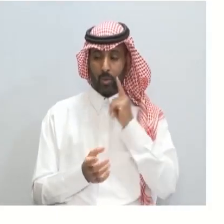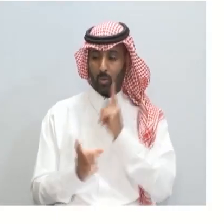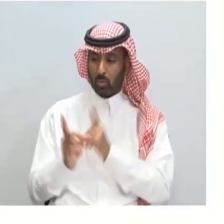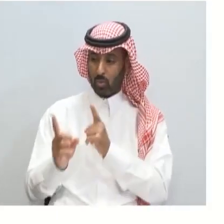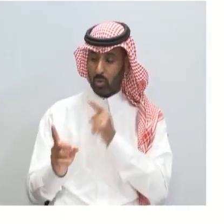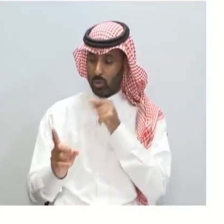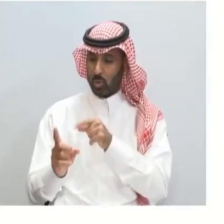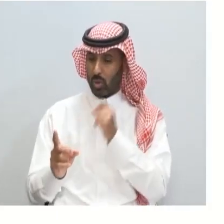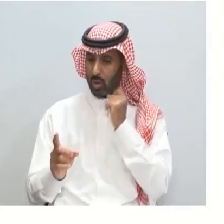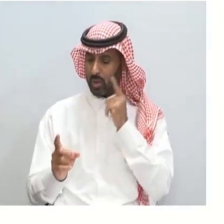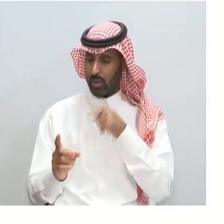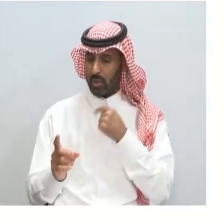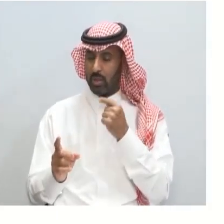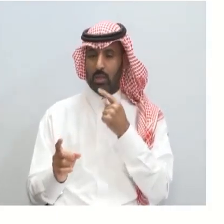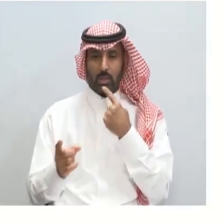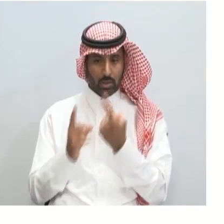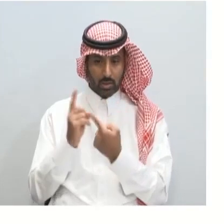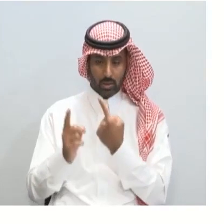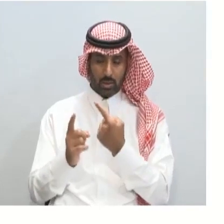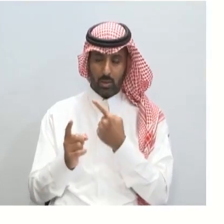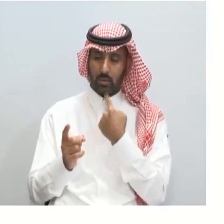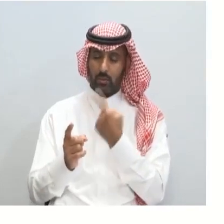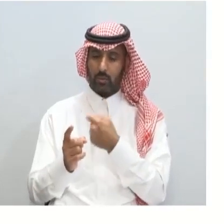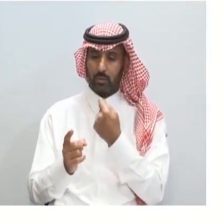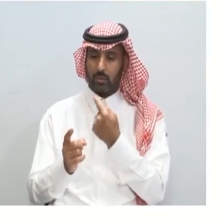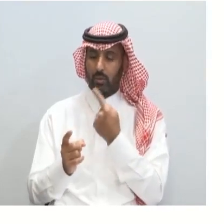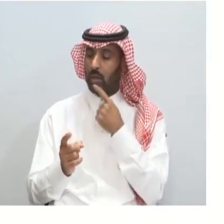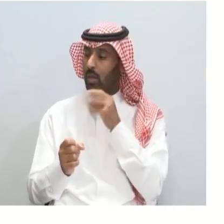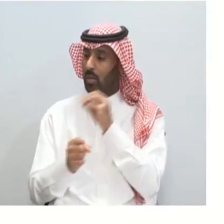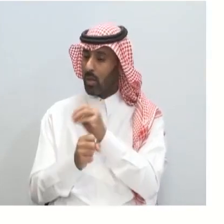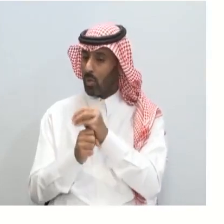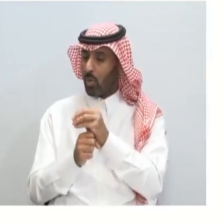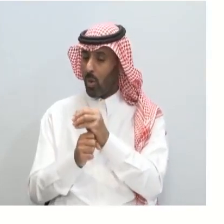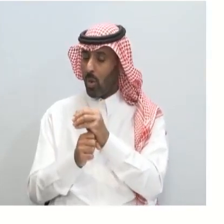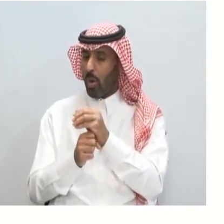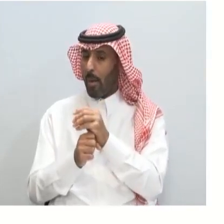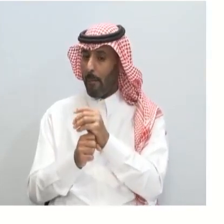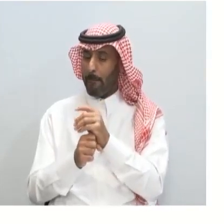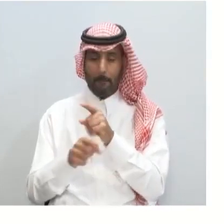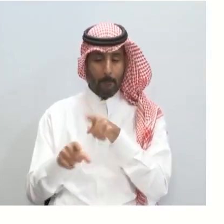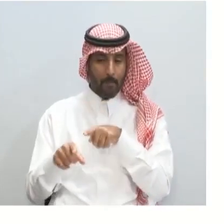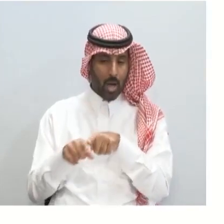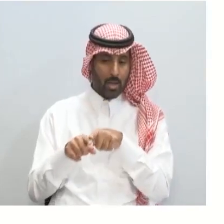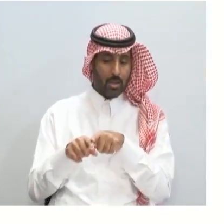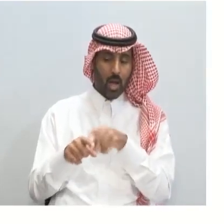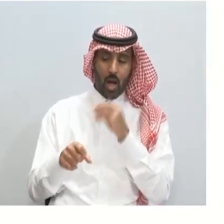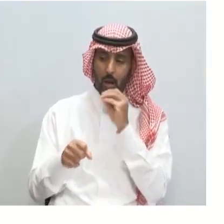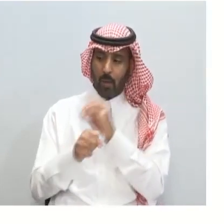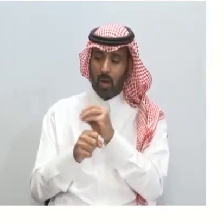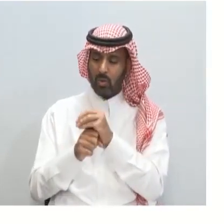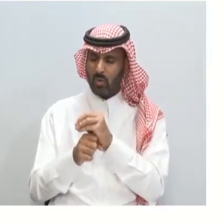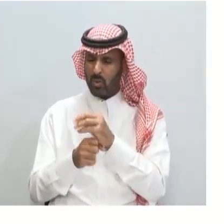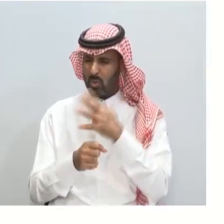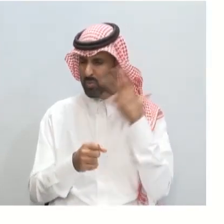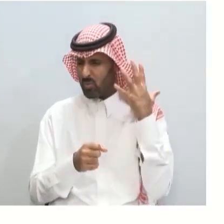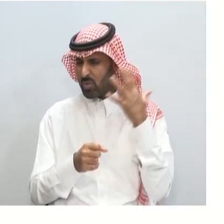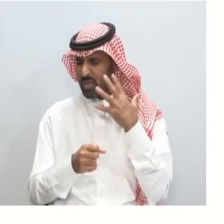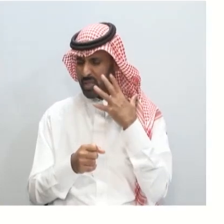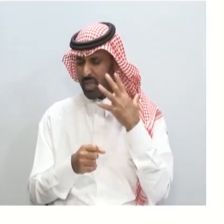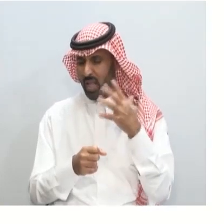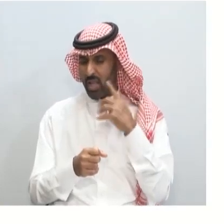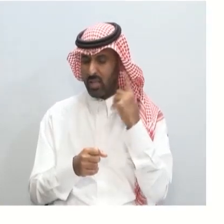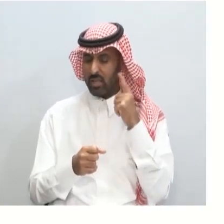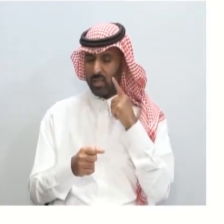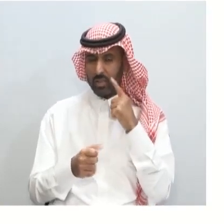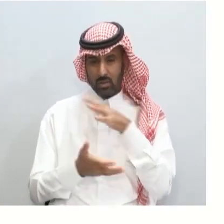turn, create your own conversation. Tell your partner about situation you're struggling with and ask him for advice, of course. Your partner will give